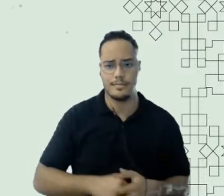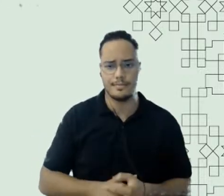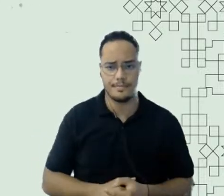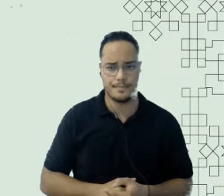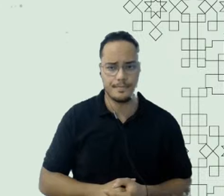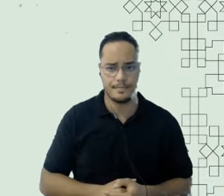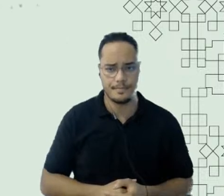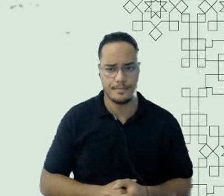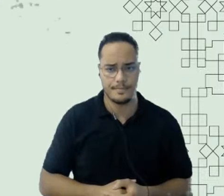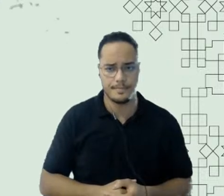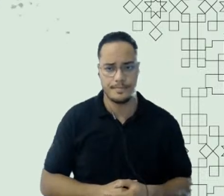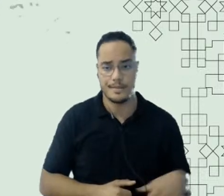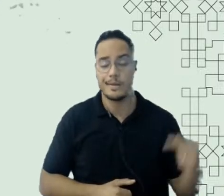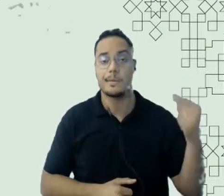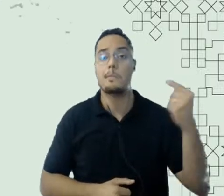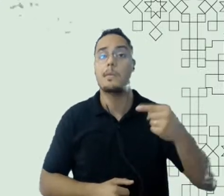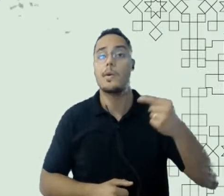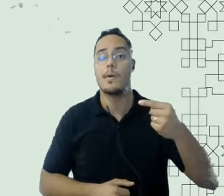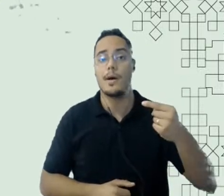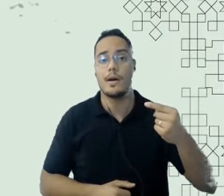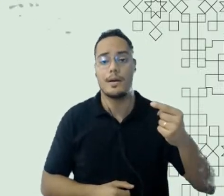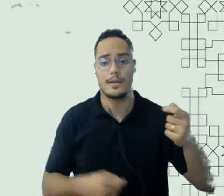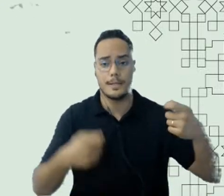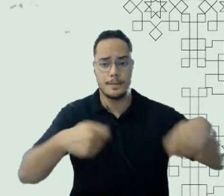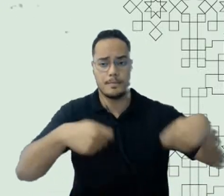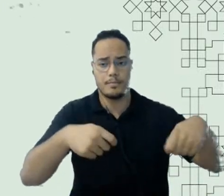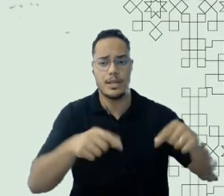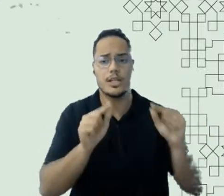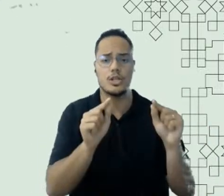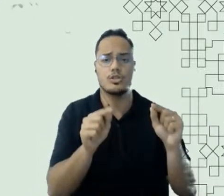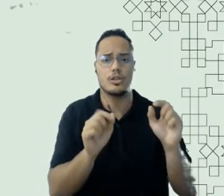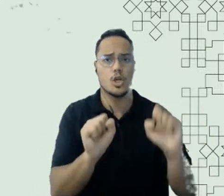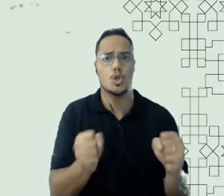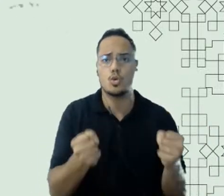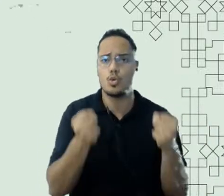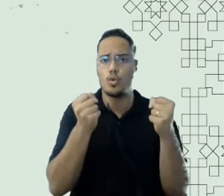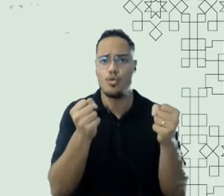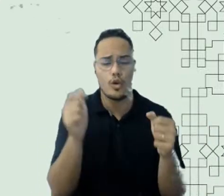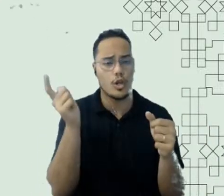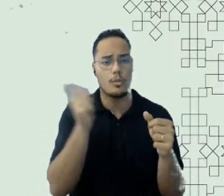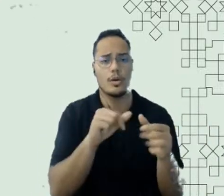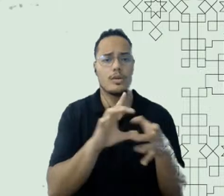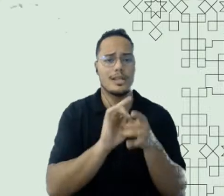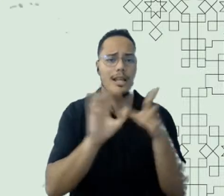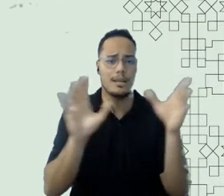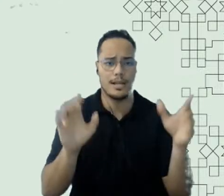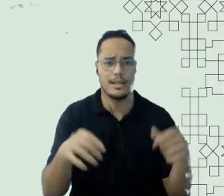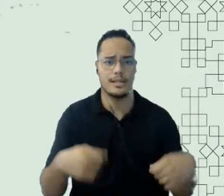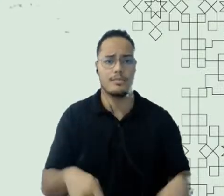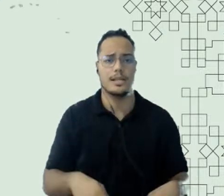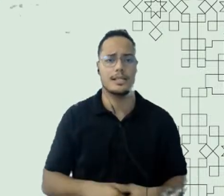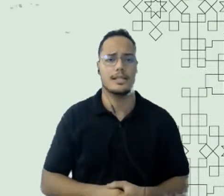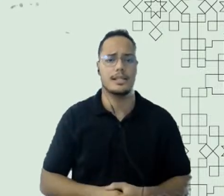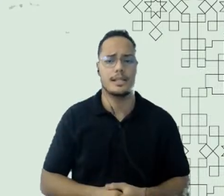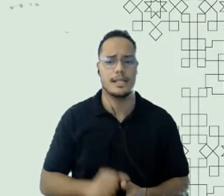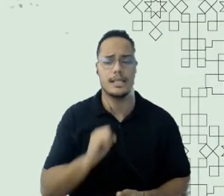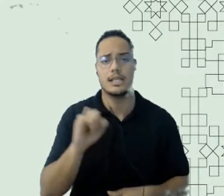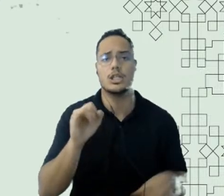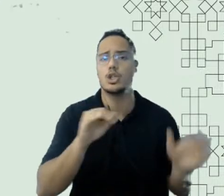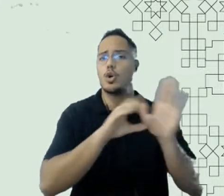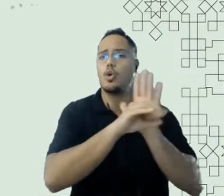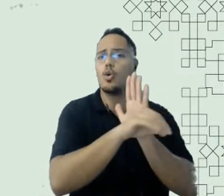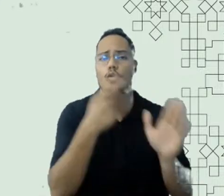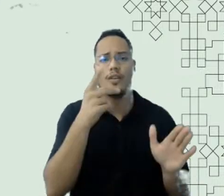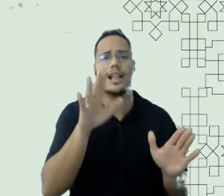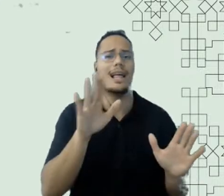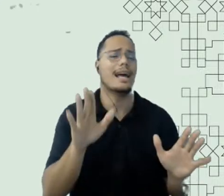obtain authorization. So is it sufficient that Google say, we are ready to negotiate, please come and negotiate with us? Some people say, no, it's